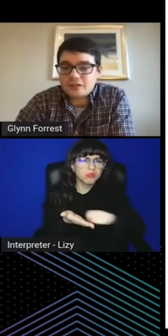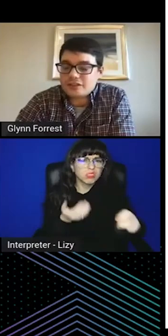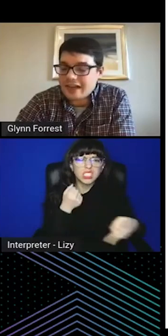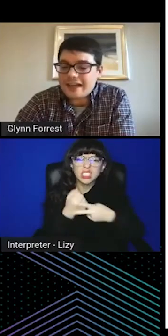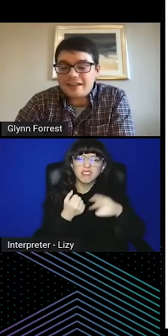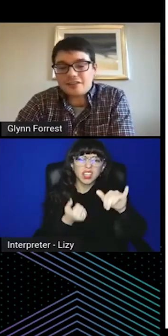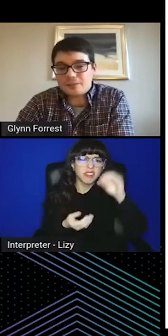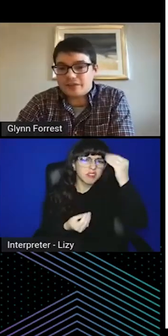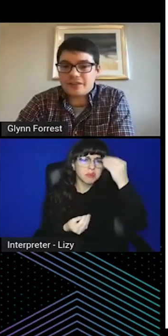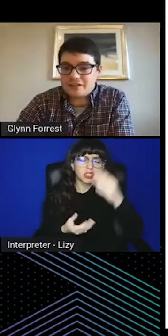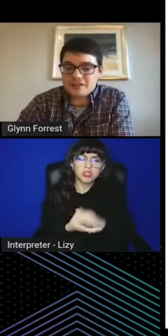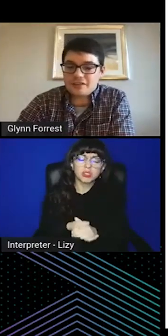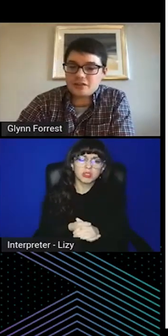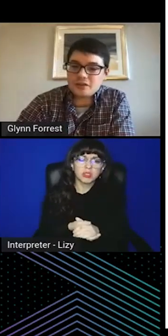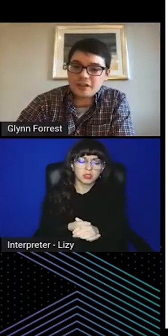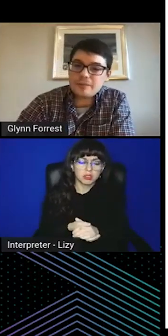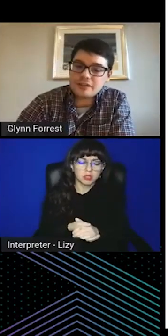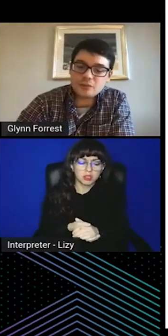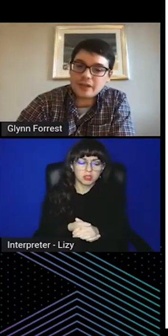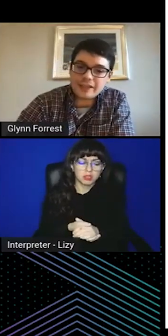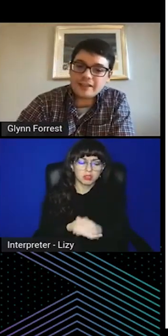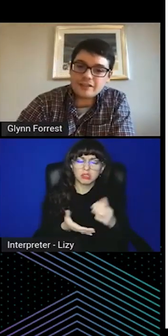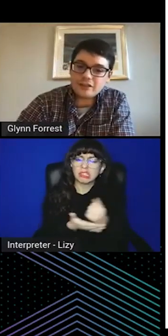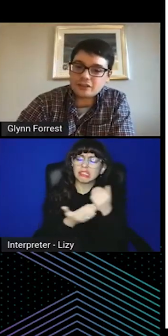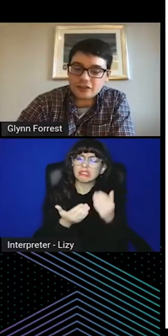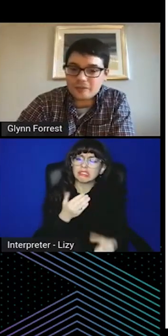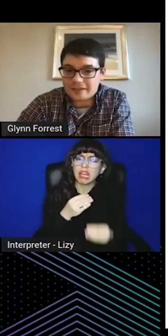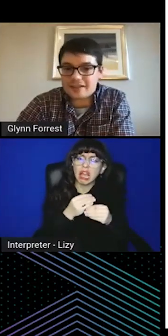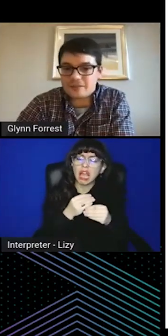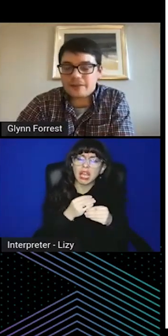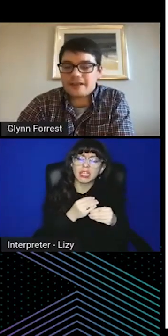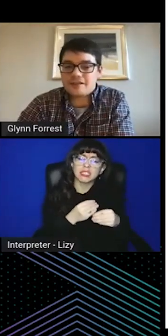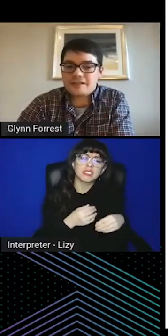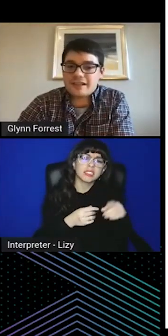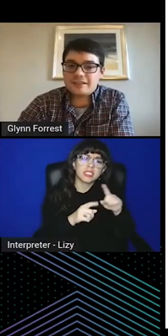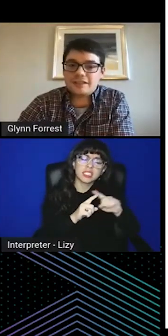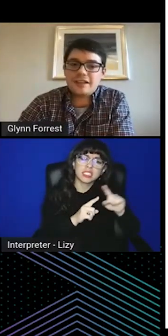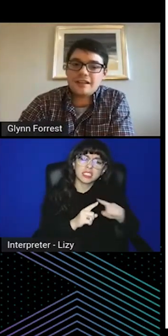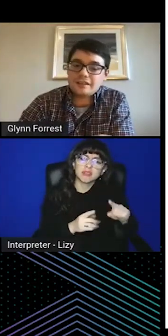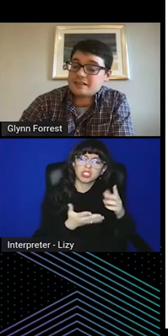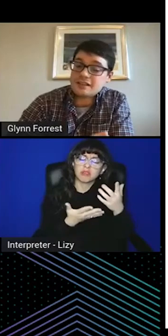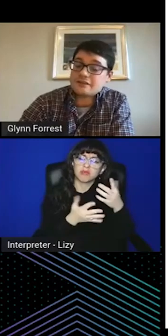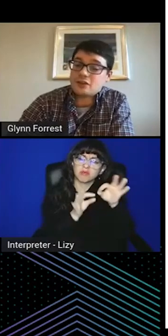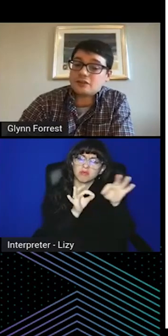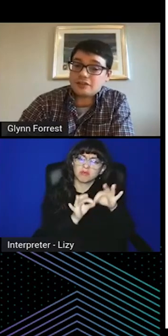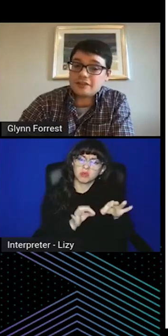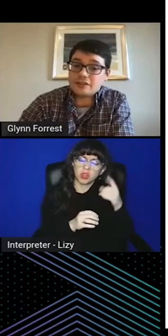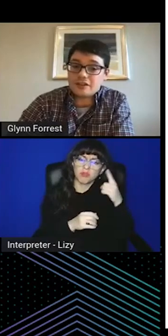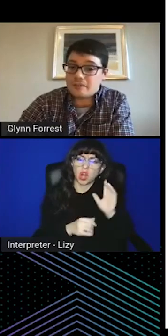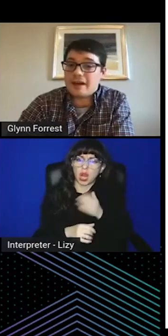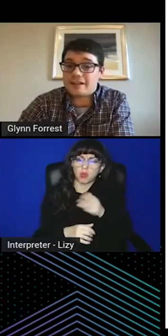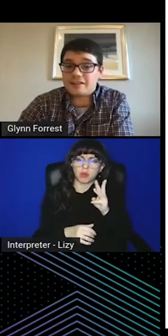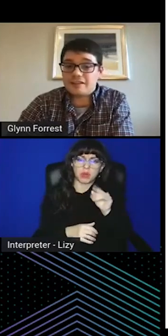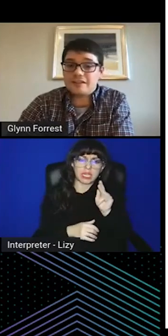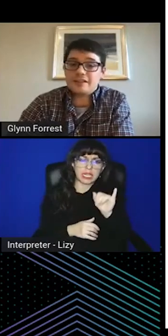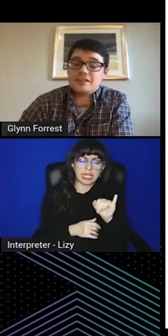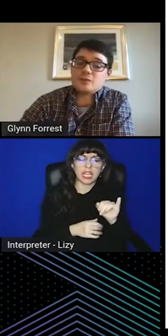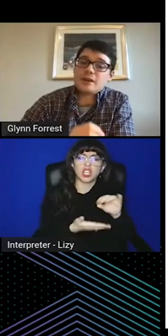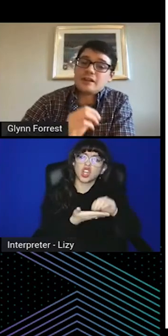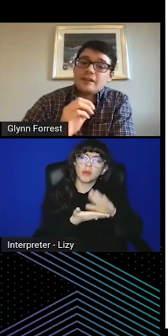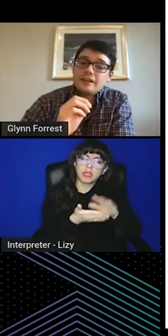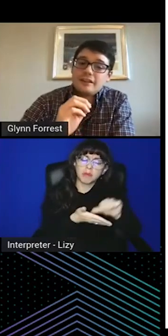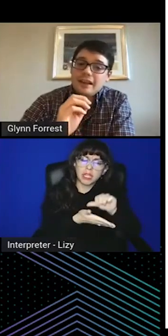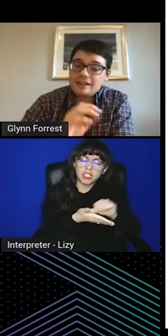Let's just add some conventions to our company's wiki or a documentation page that says, this is how Vault secrets are managed. This